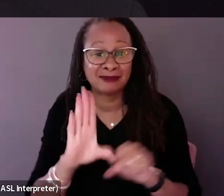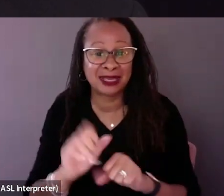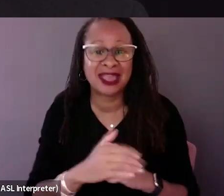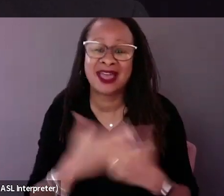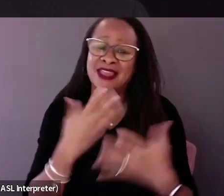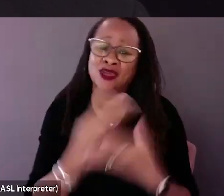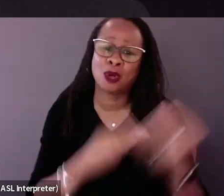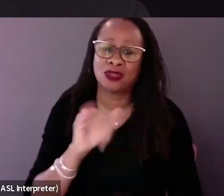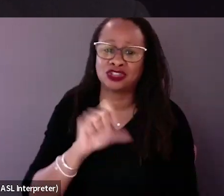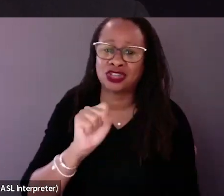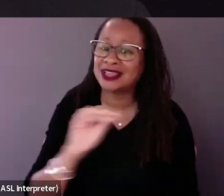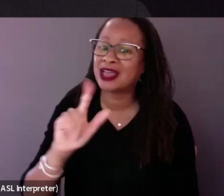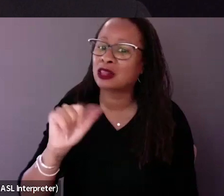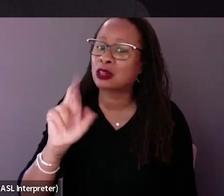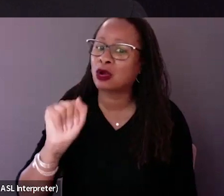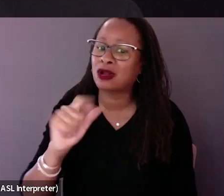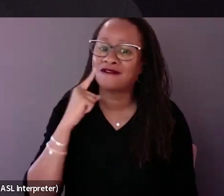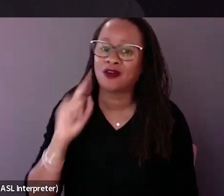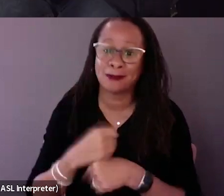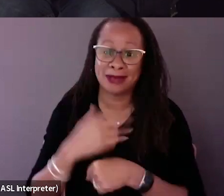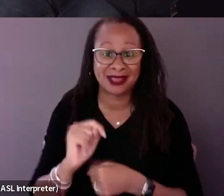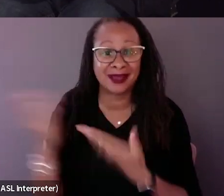both, Jesse and Laura, for making it and bringing it to